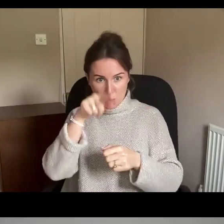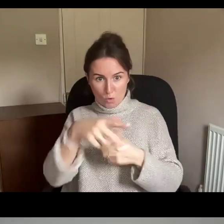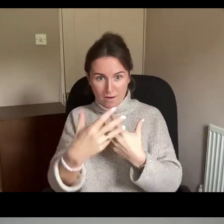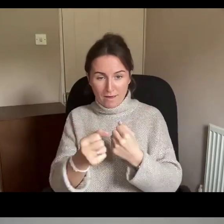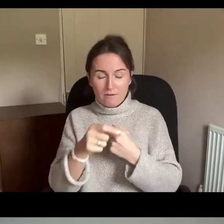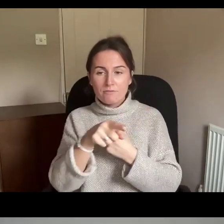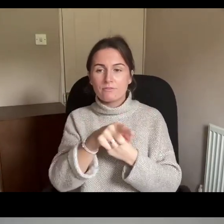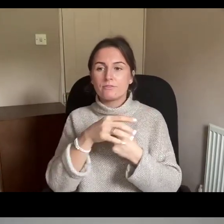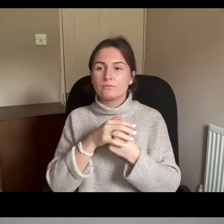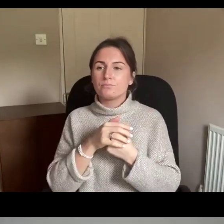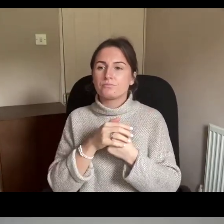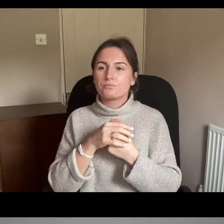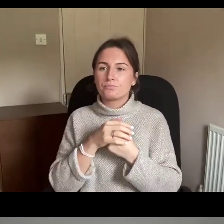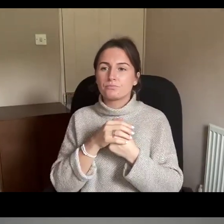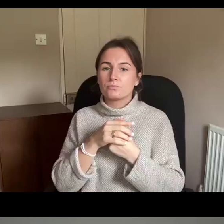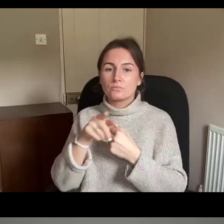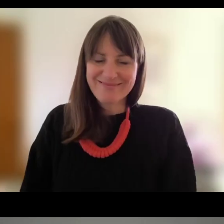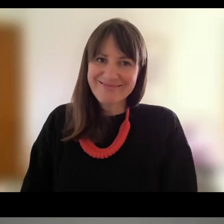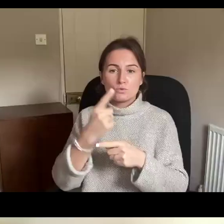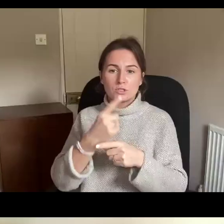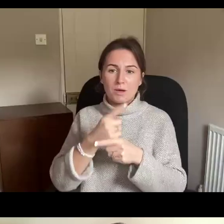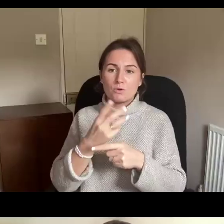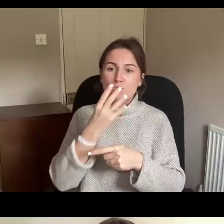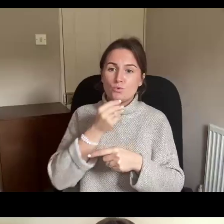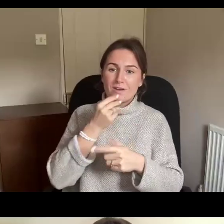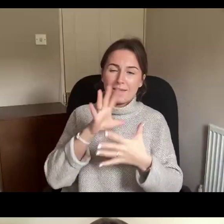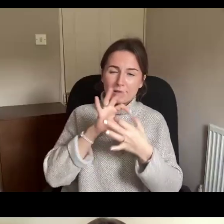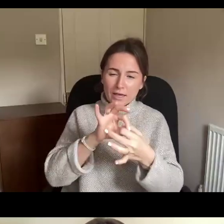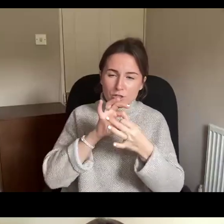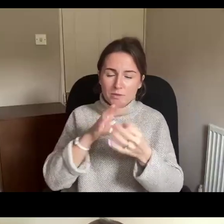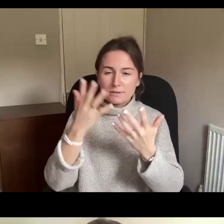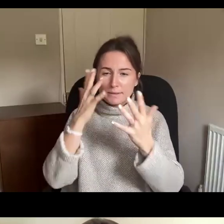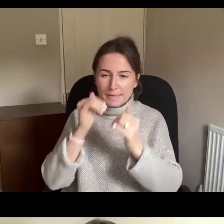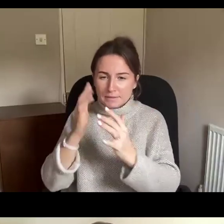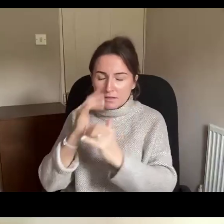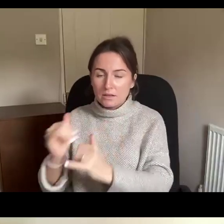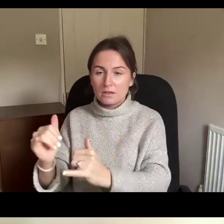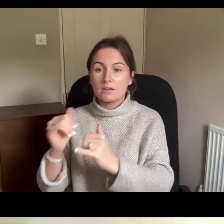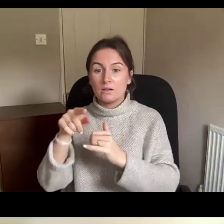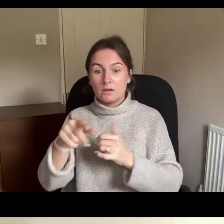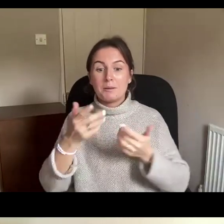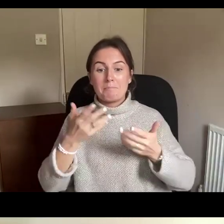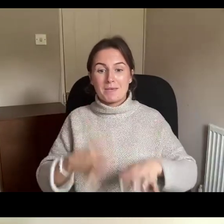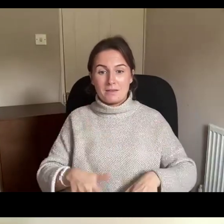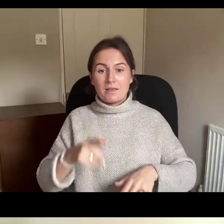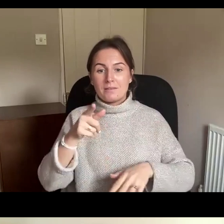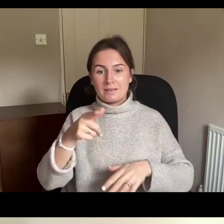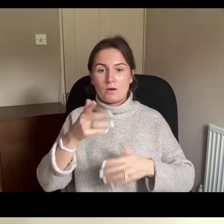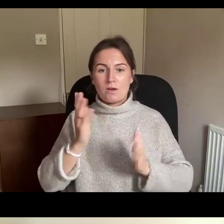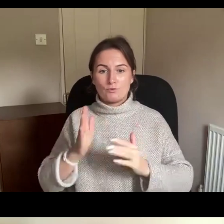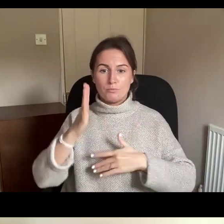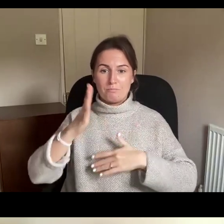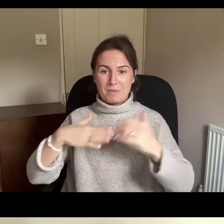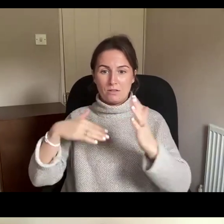although we did quite a bit of user engagement and testing, kind of the next phase definitely is to build those use cases.